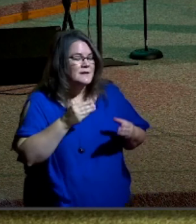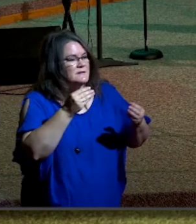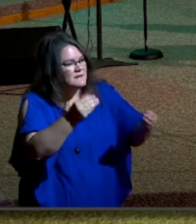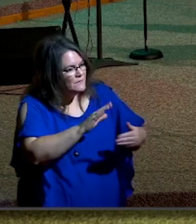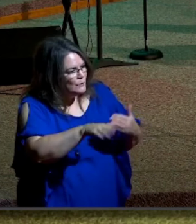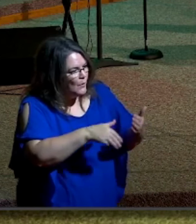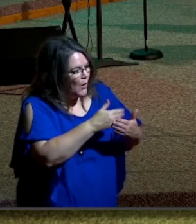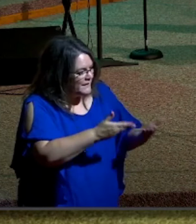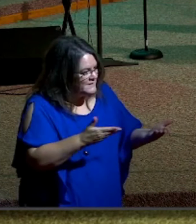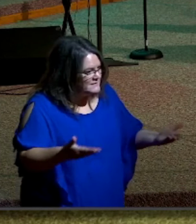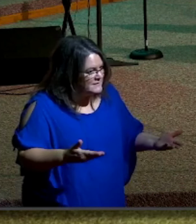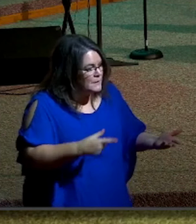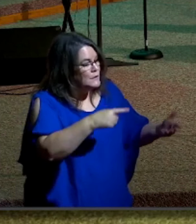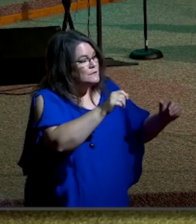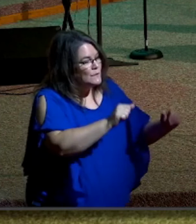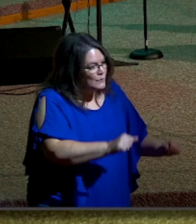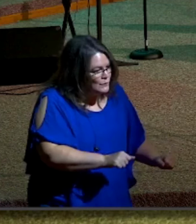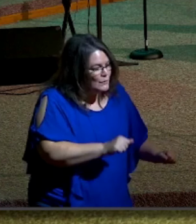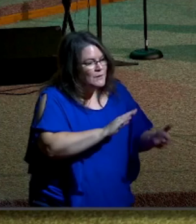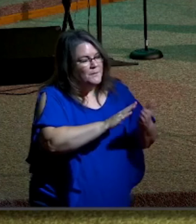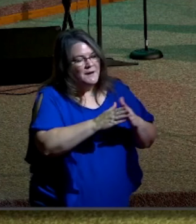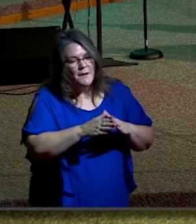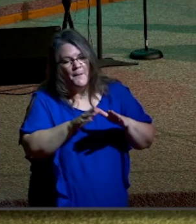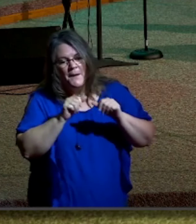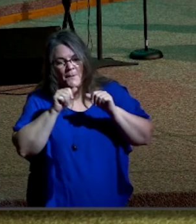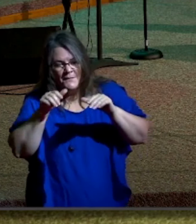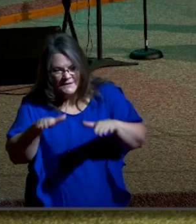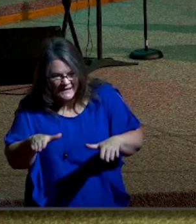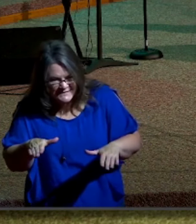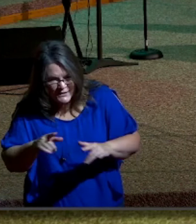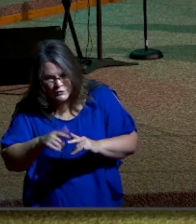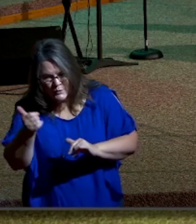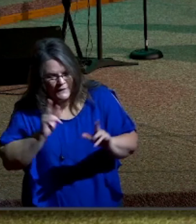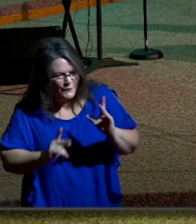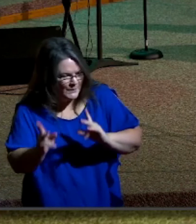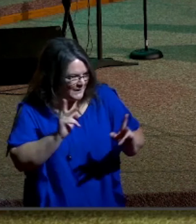things so that you can be a blessing to others.